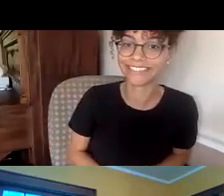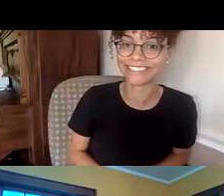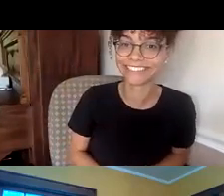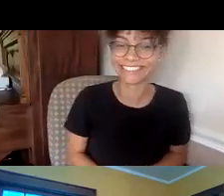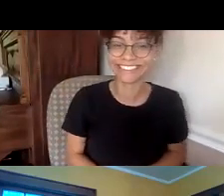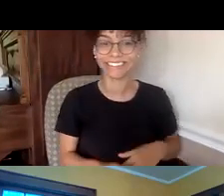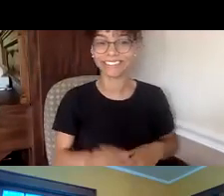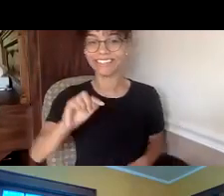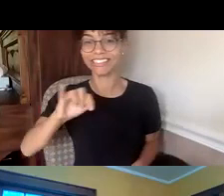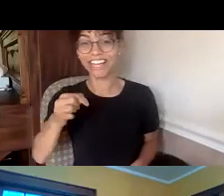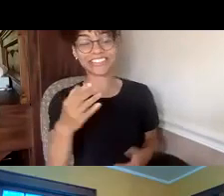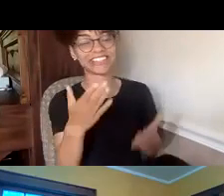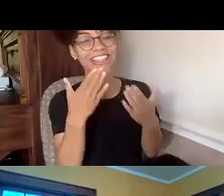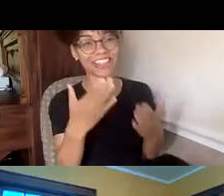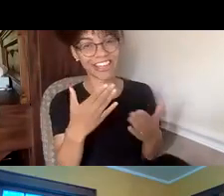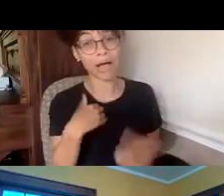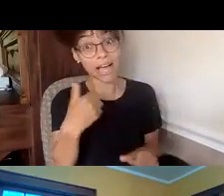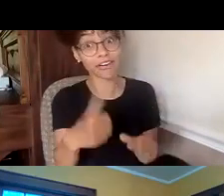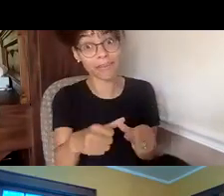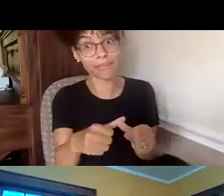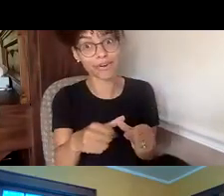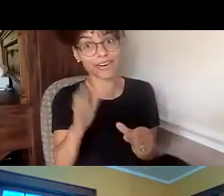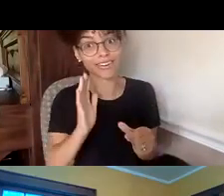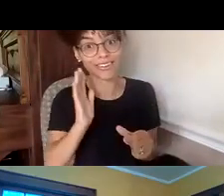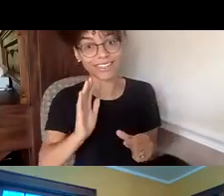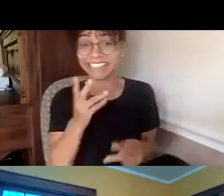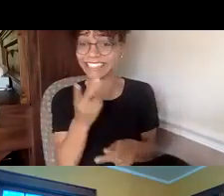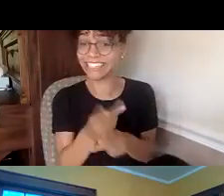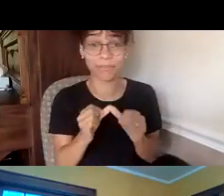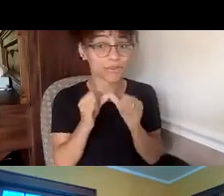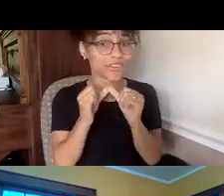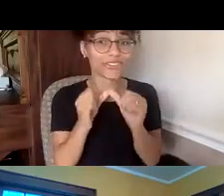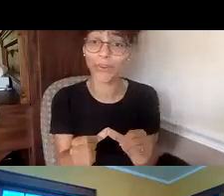Thank you. Yes, I remember those days. But keep moving forward.